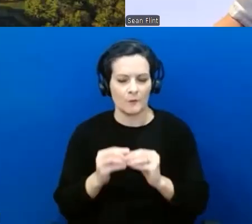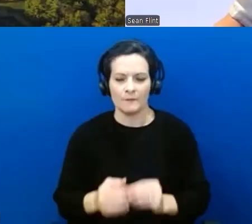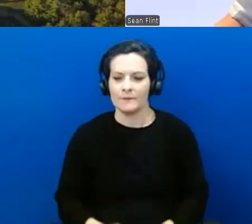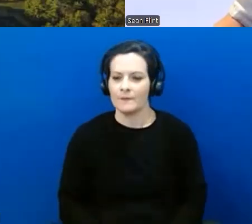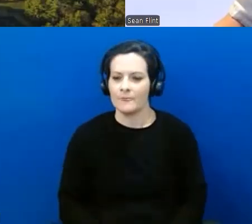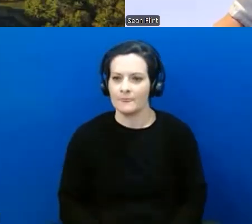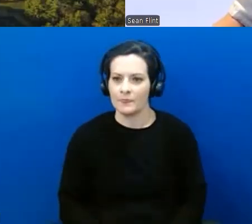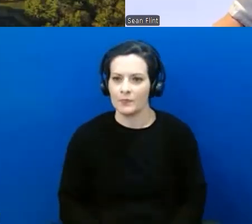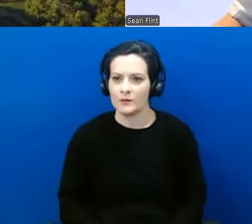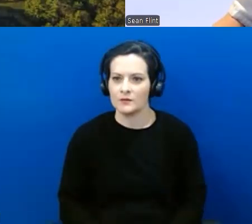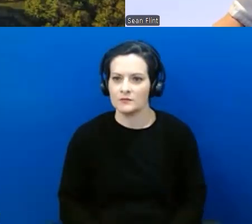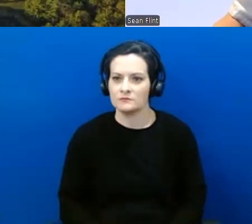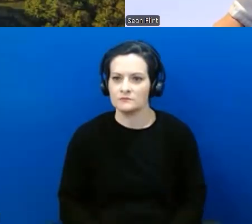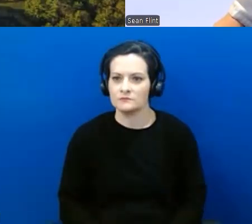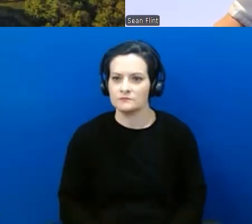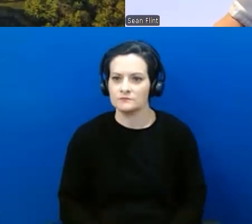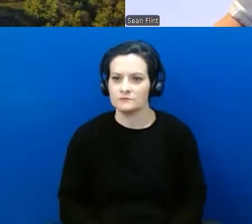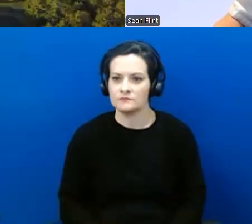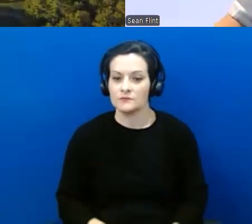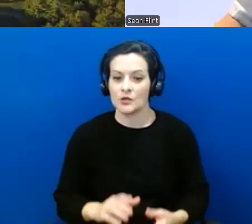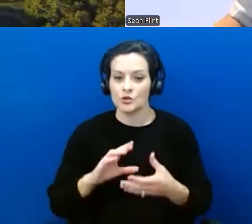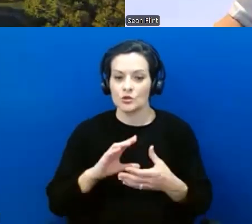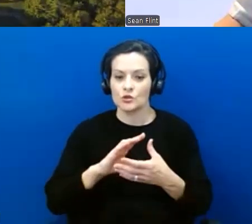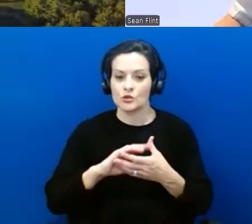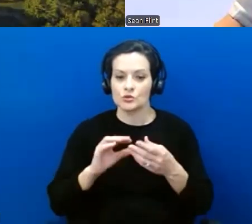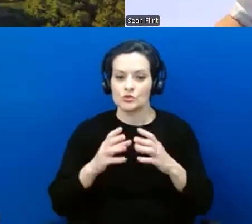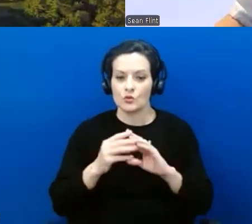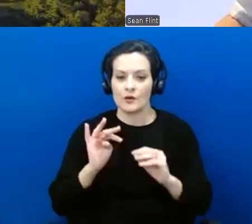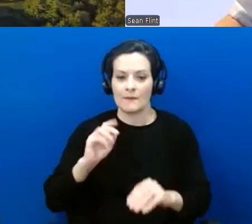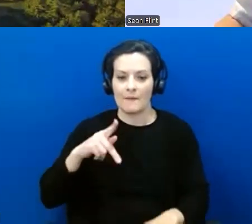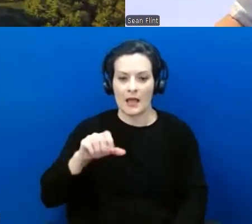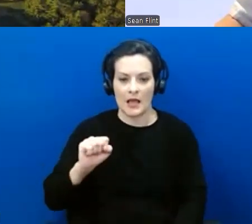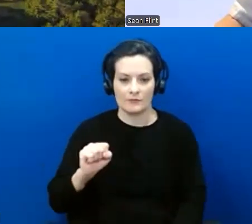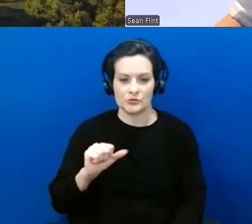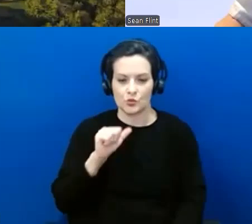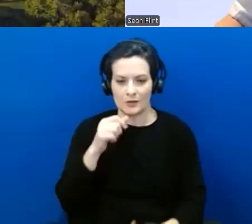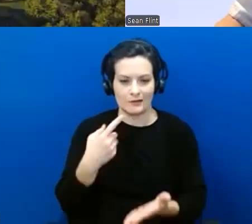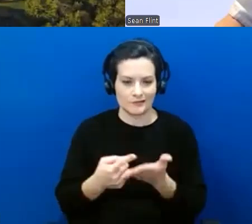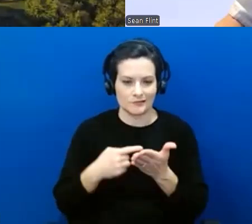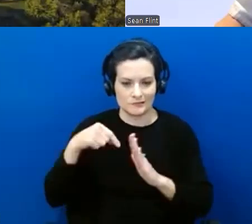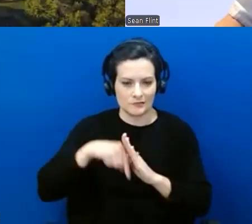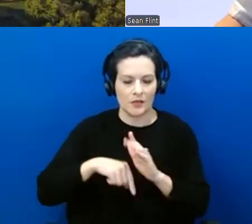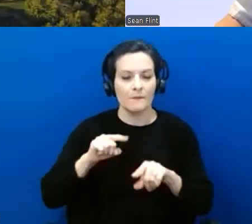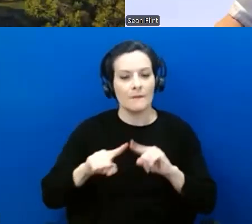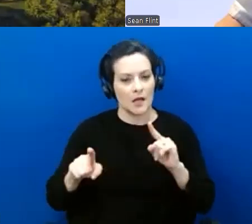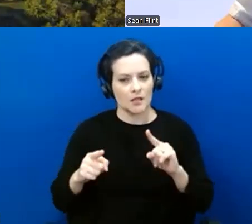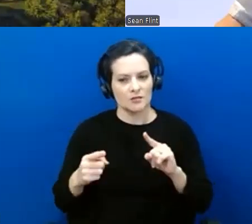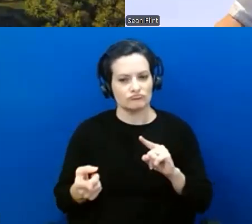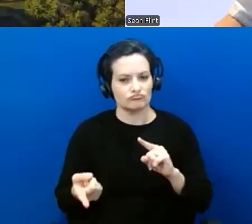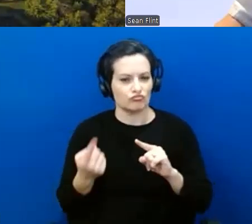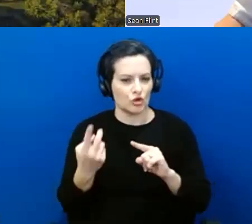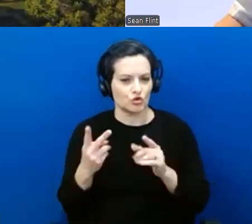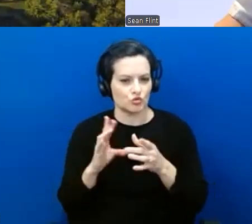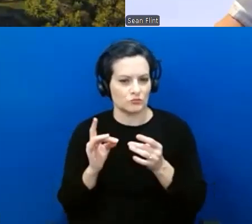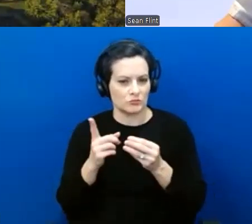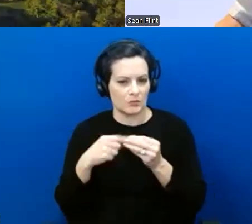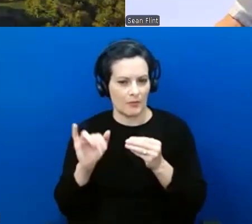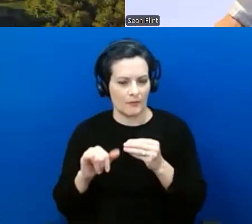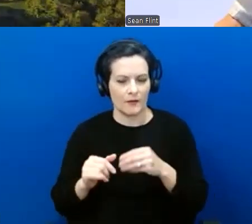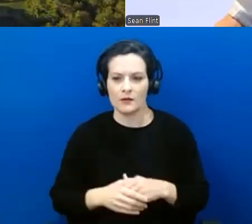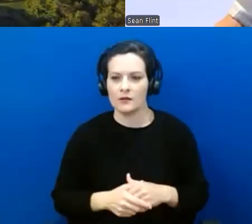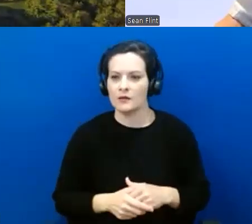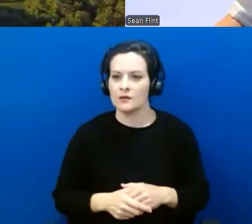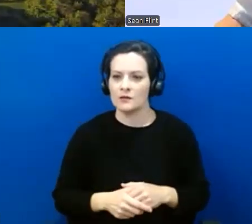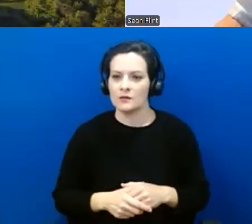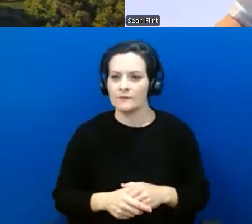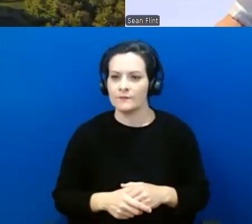is related to story maps. So we haven't talked a lot about story maps, but I think there was a reference or two in the chat. And